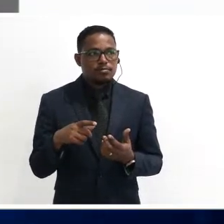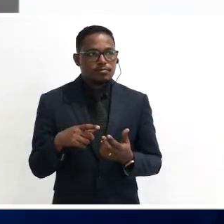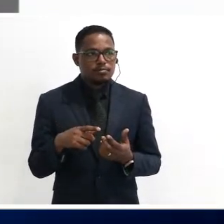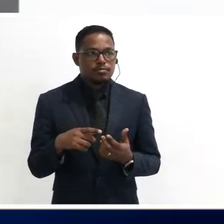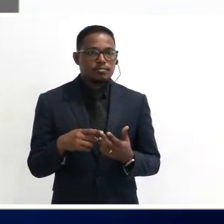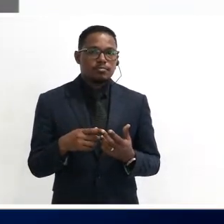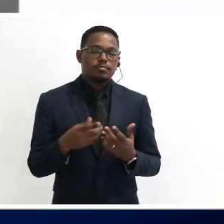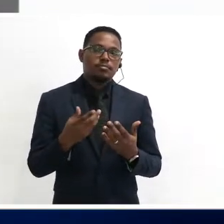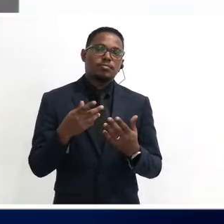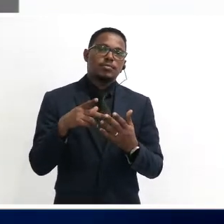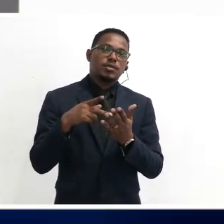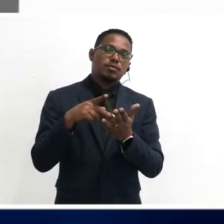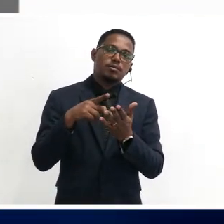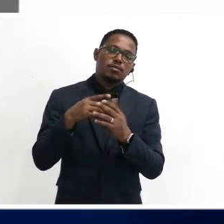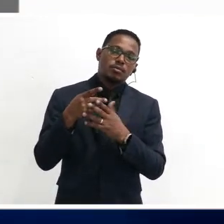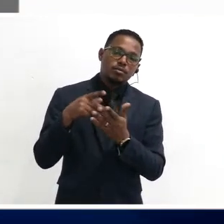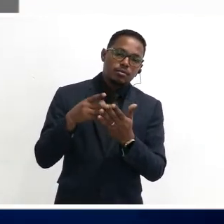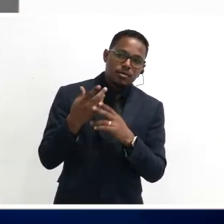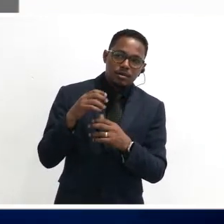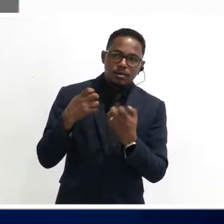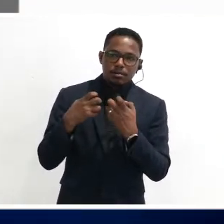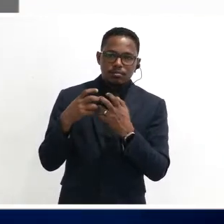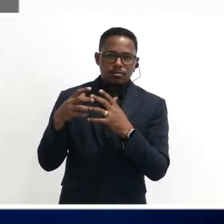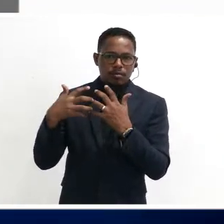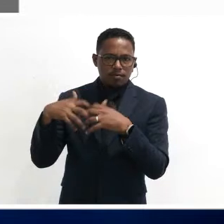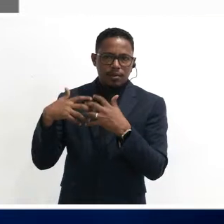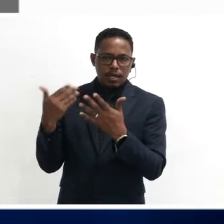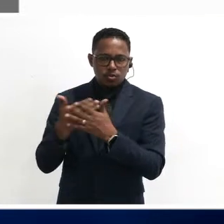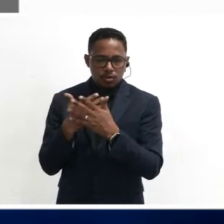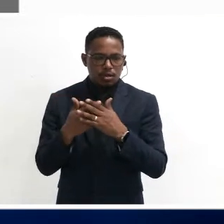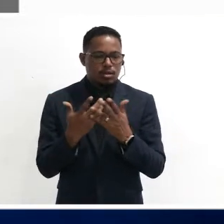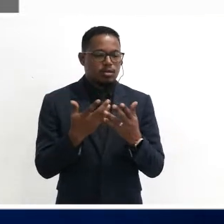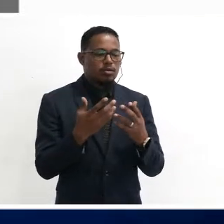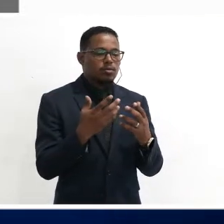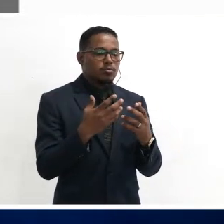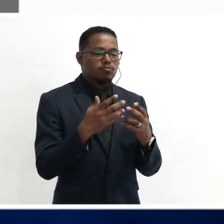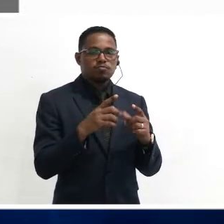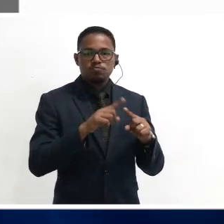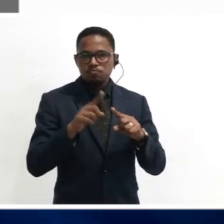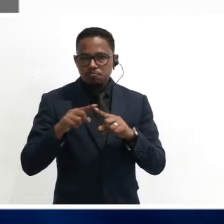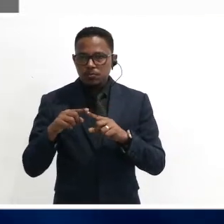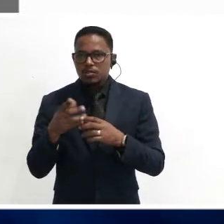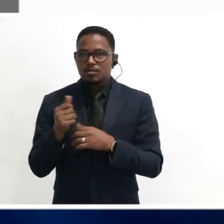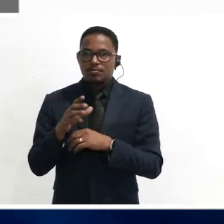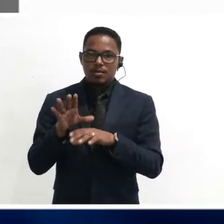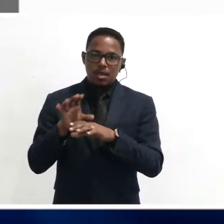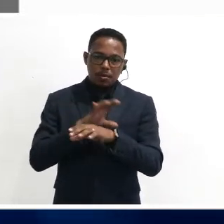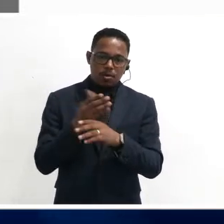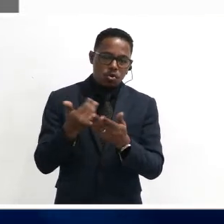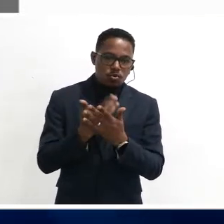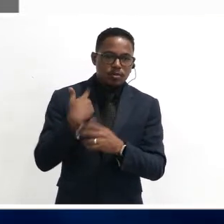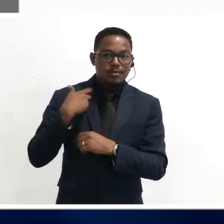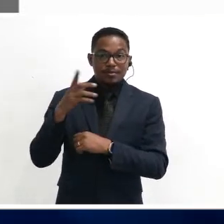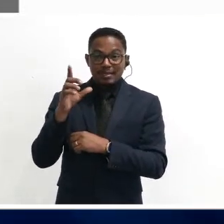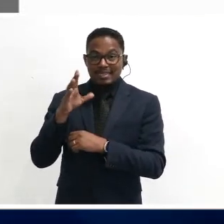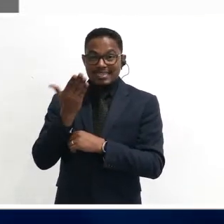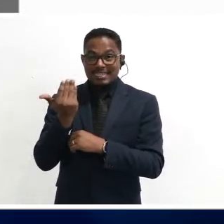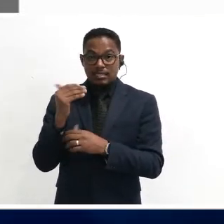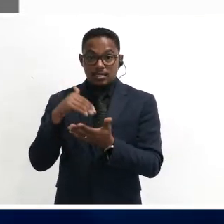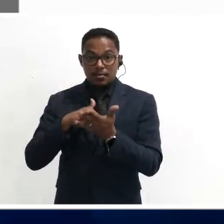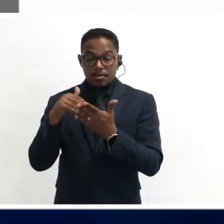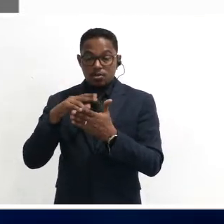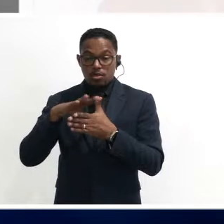new factories or whatever, so about $15 billion a year, or in 2022, about $15 billion.